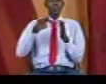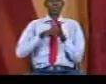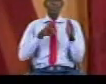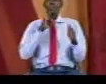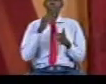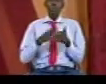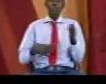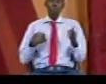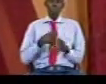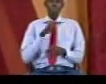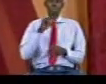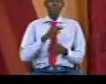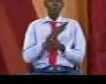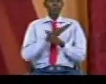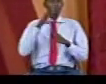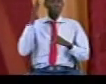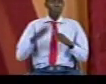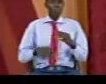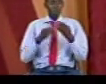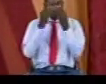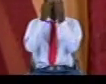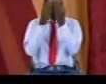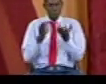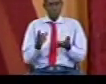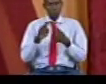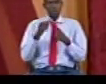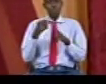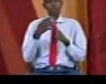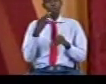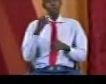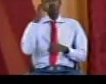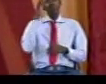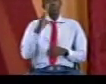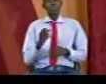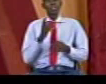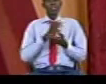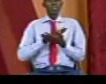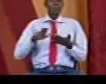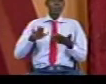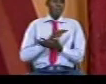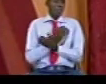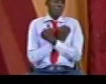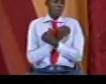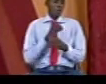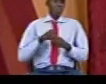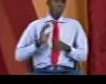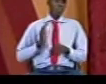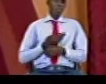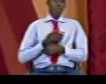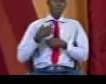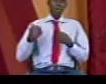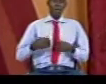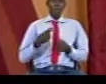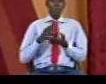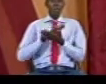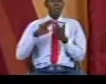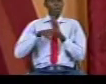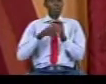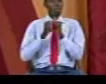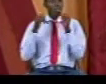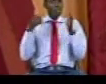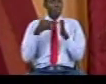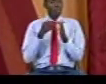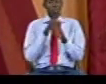obedience to the word of God is what we need. Divine love in our heart is what we need. Holiness without which no man shall see the